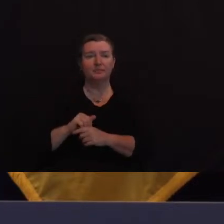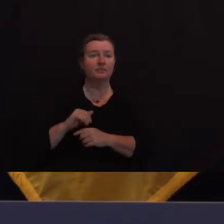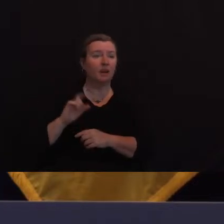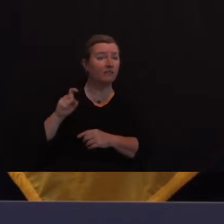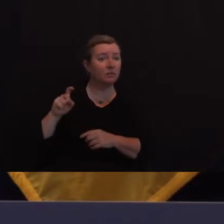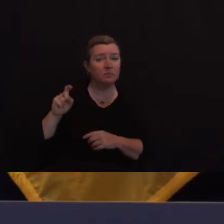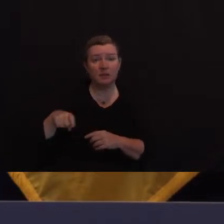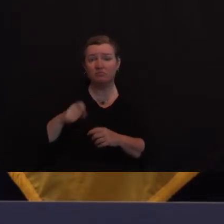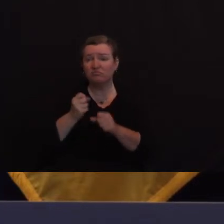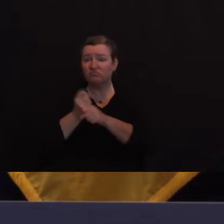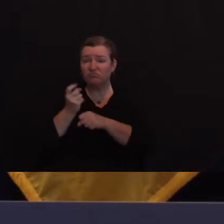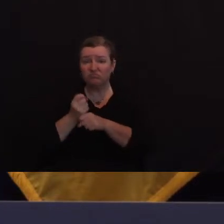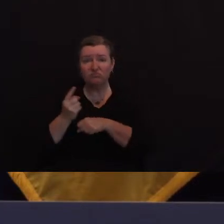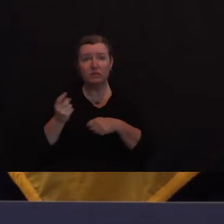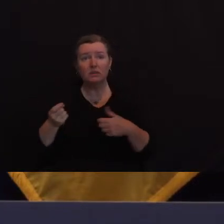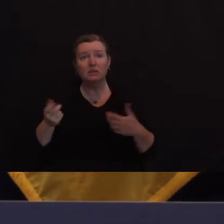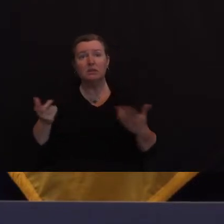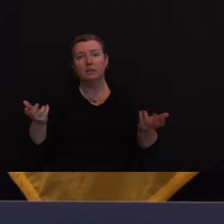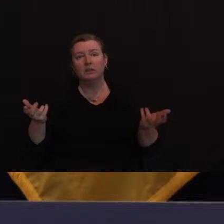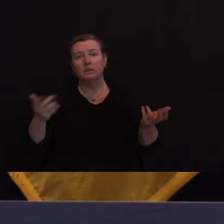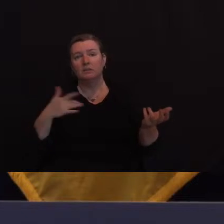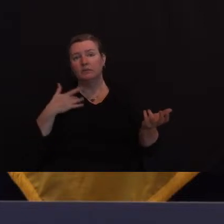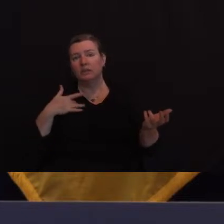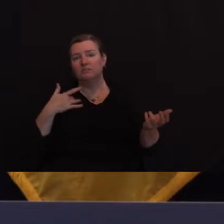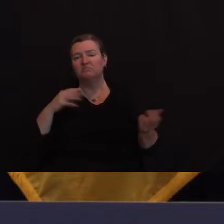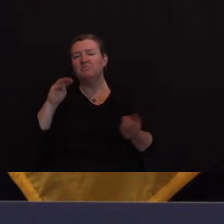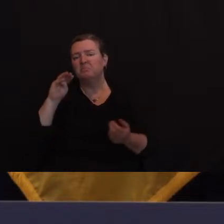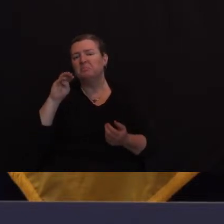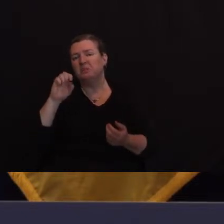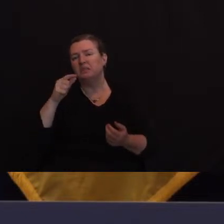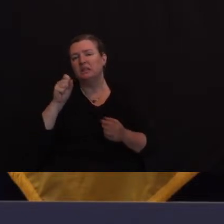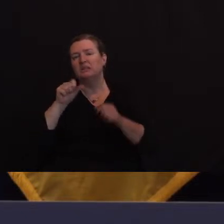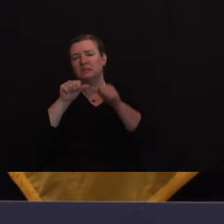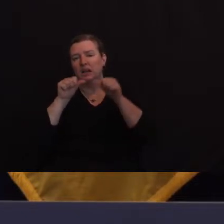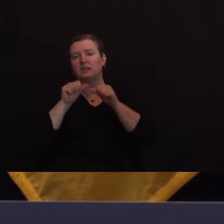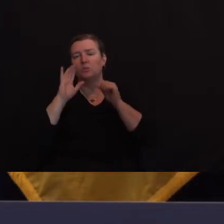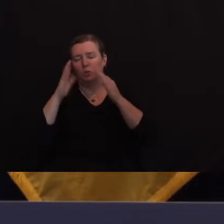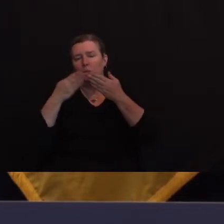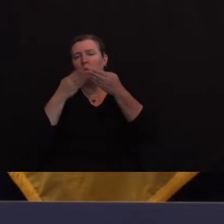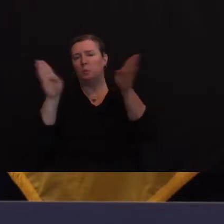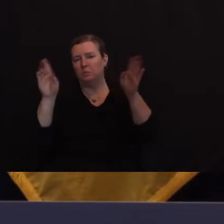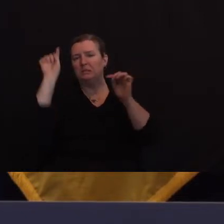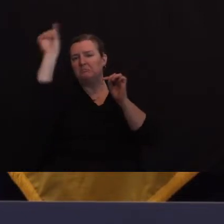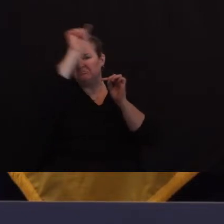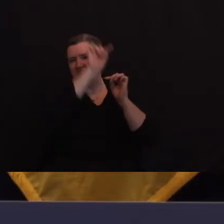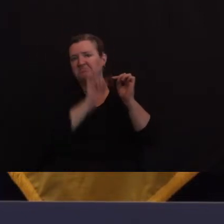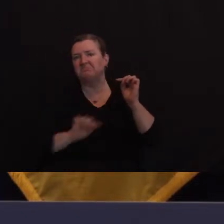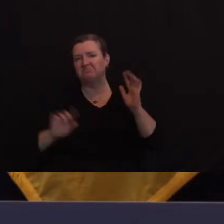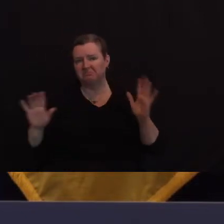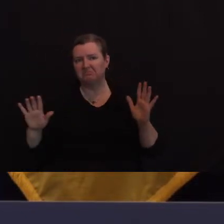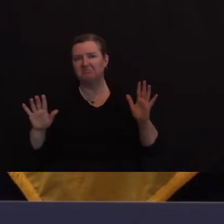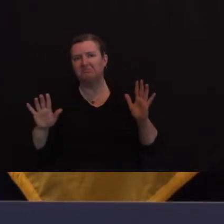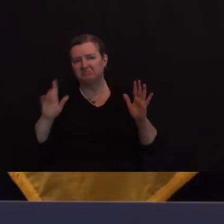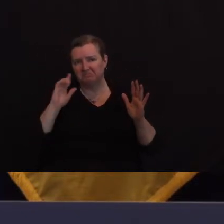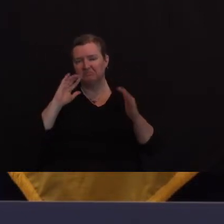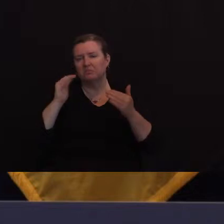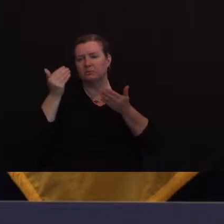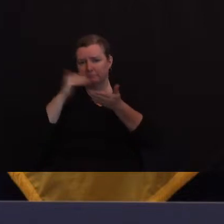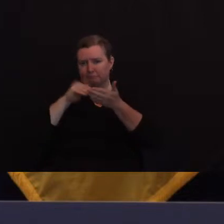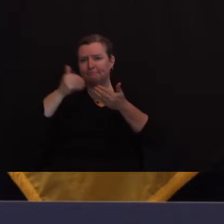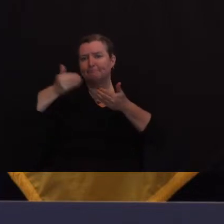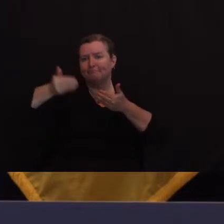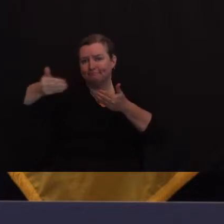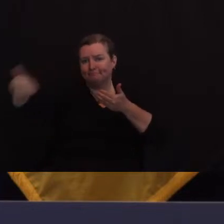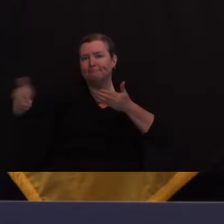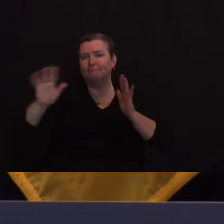of, a concentrated period of time to handle to handle that first wave. Thank you for all. Sir, good